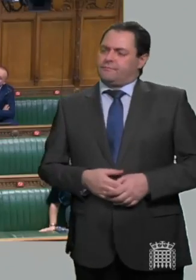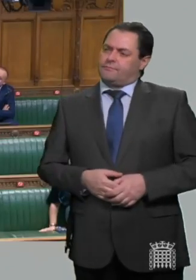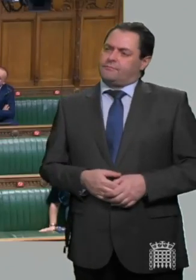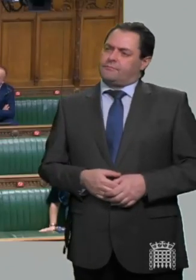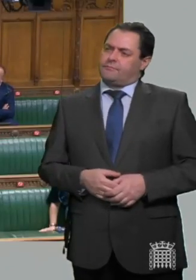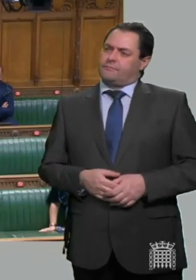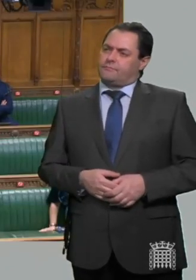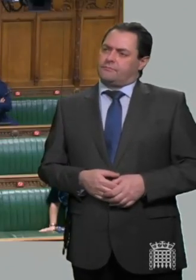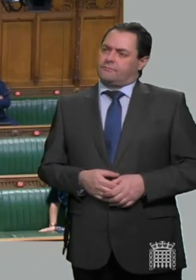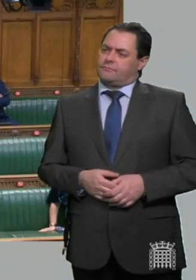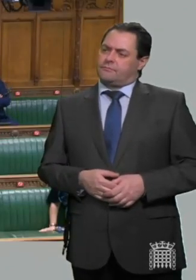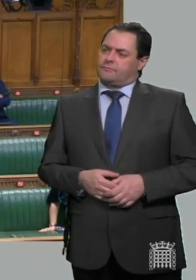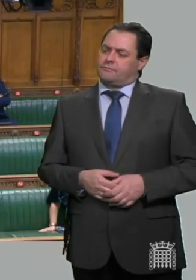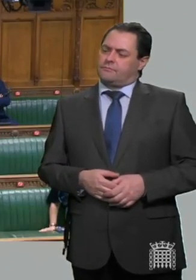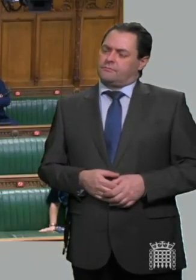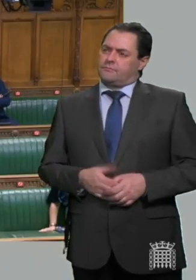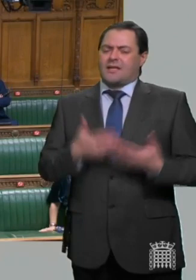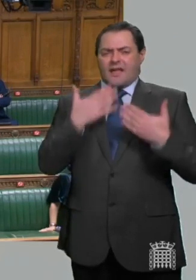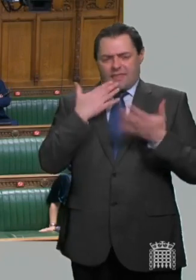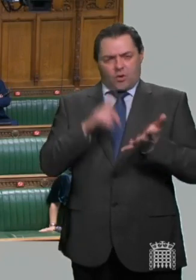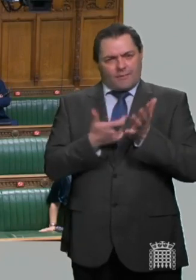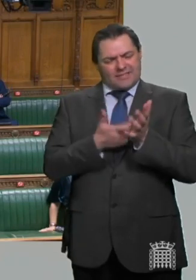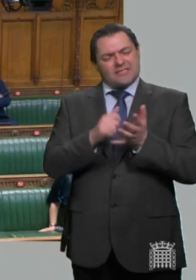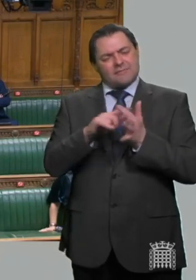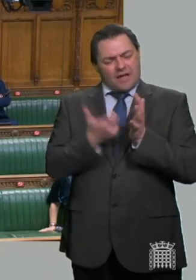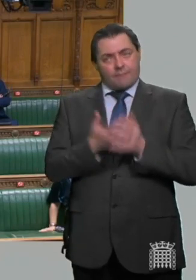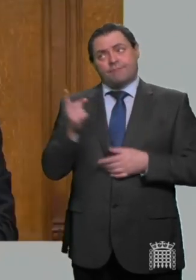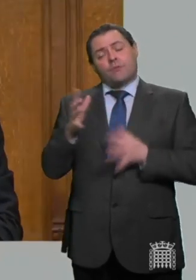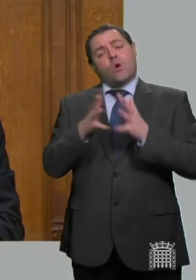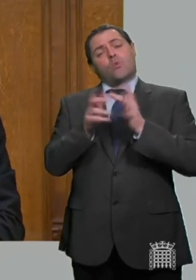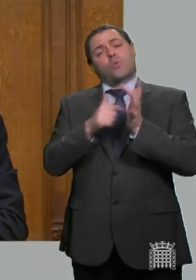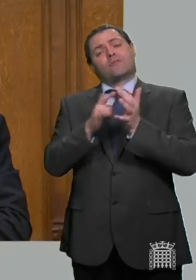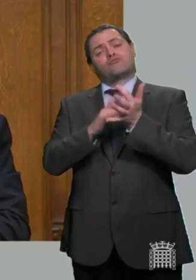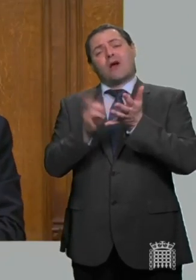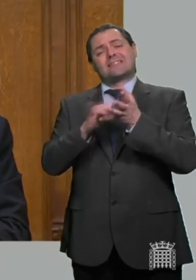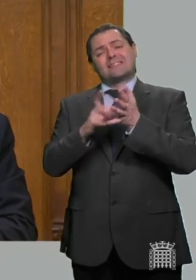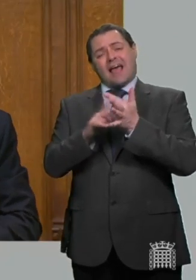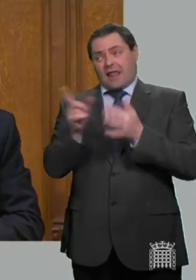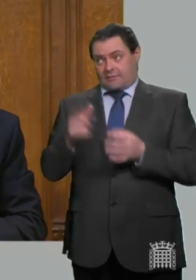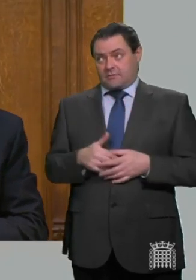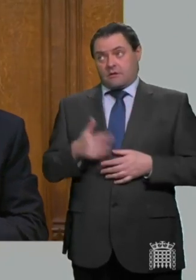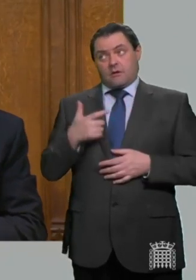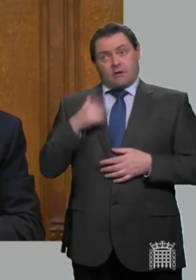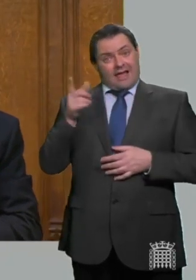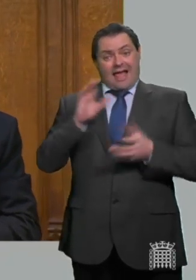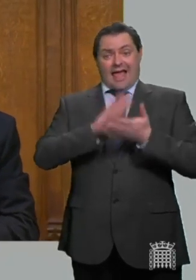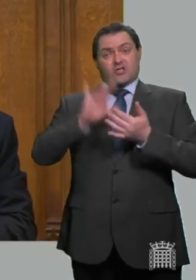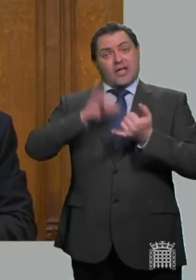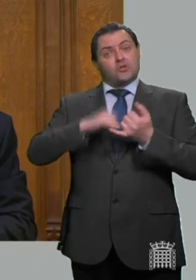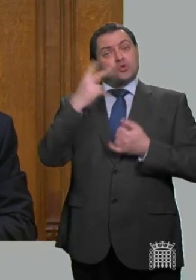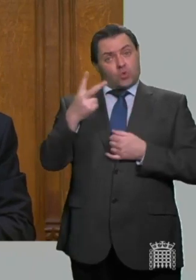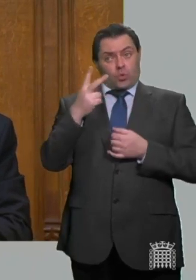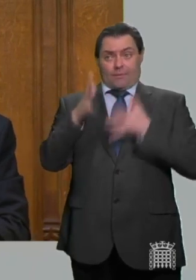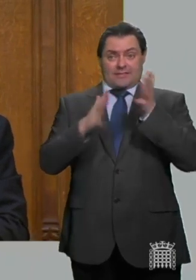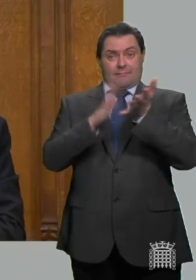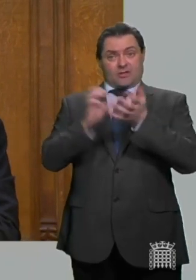you, Mr Speaker. HS2 reduces journey times from Manchester Airport to London from